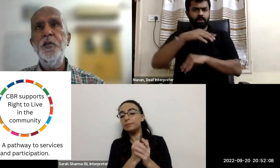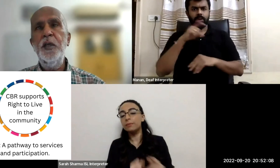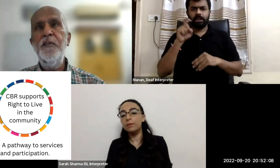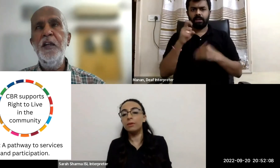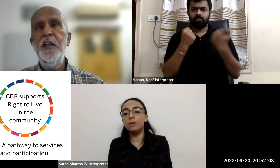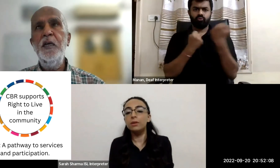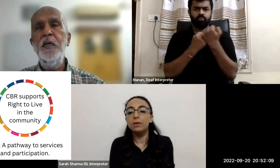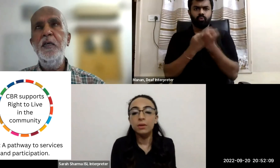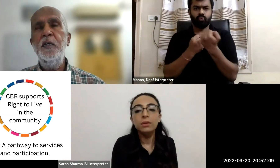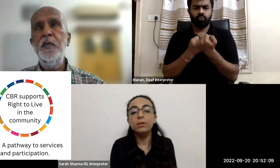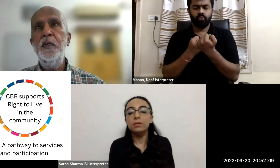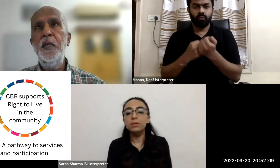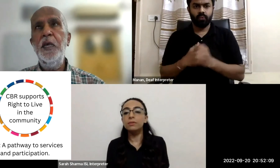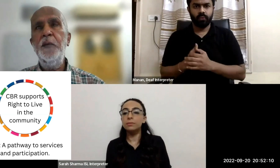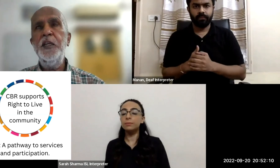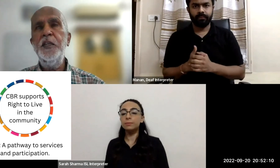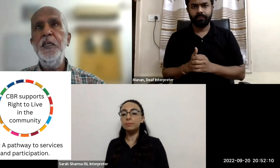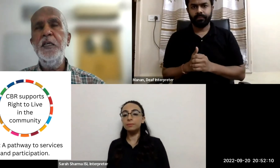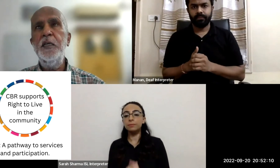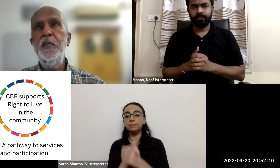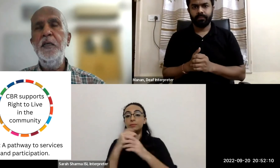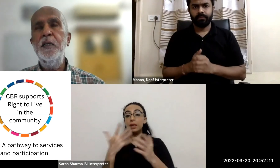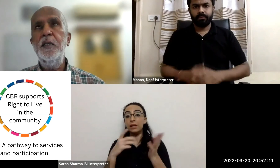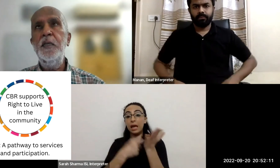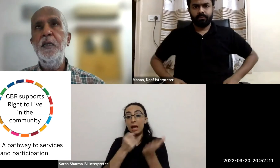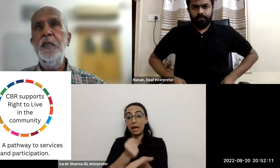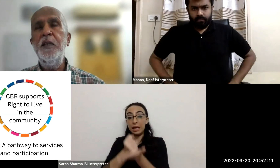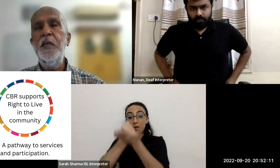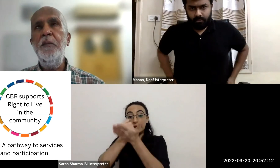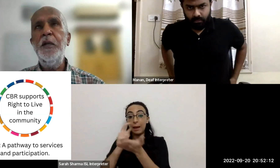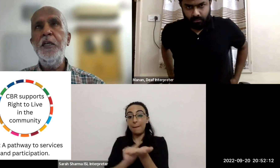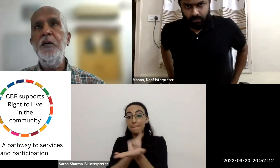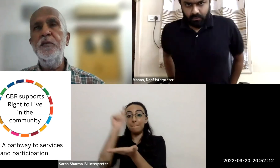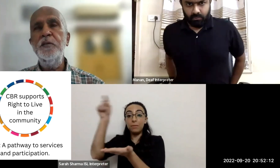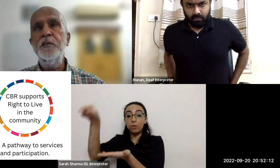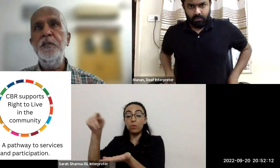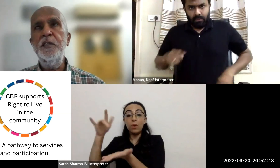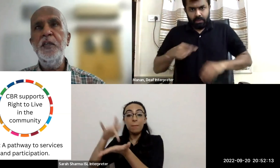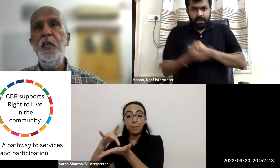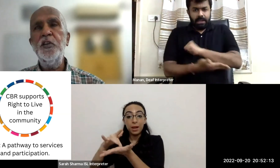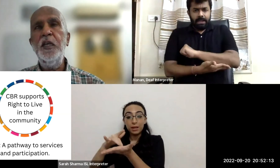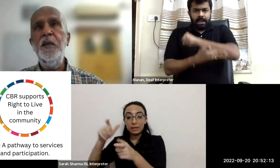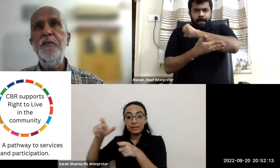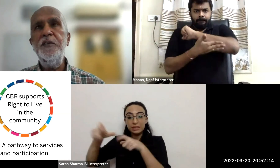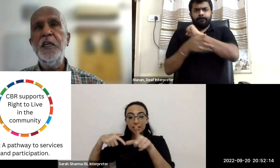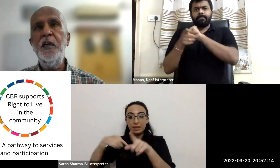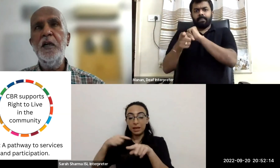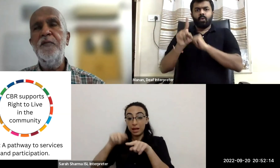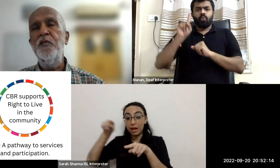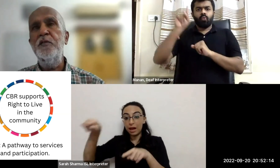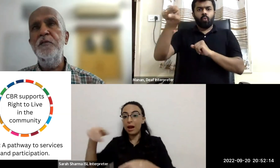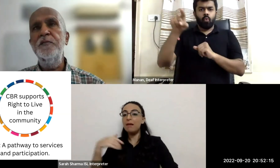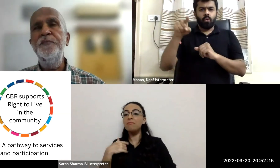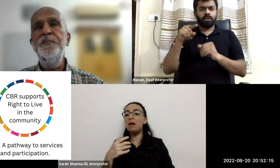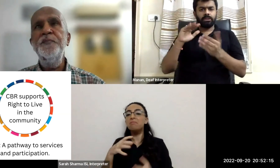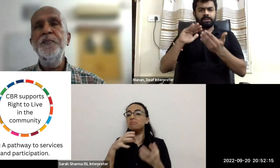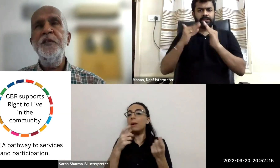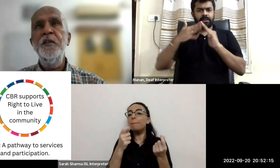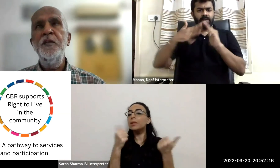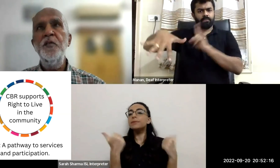Going to even a rehab center, even a nearby town, is a luxury which they cannot